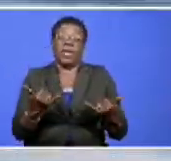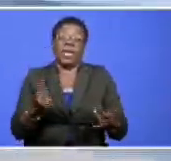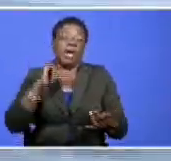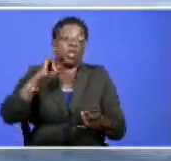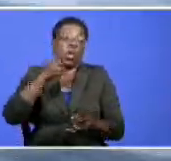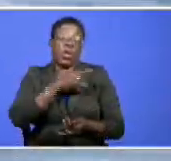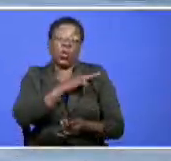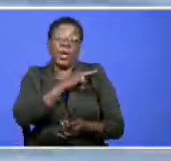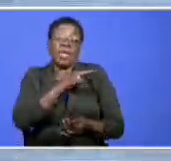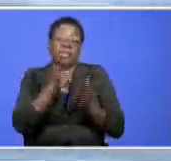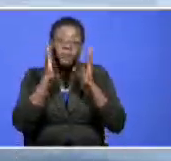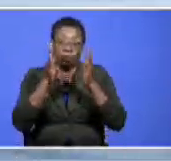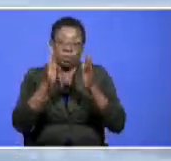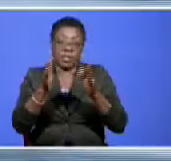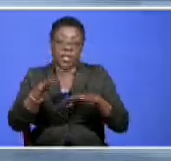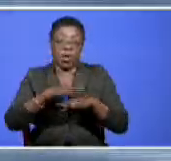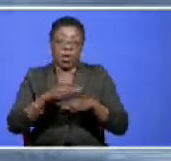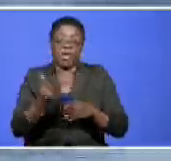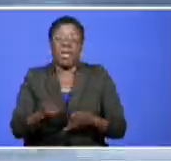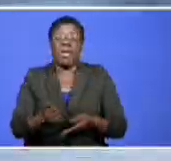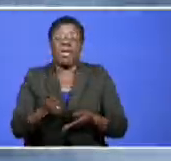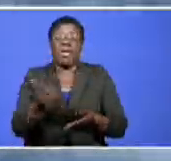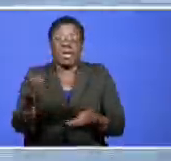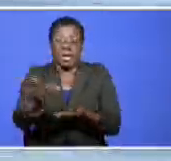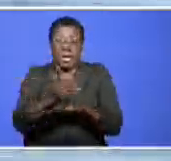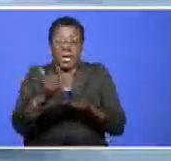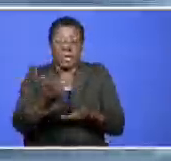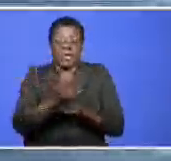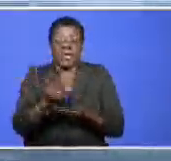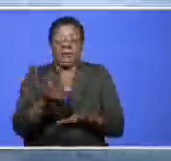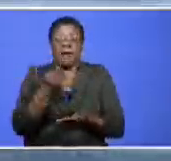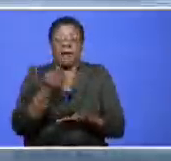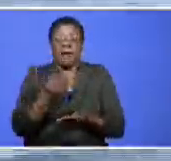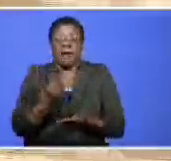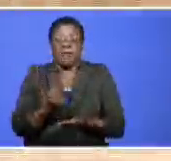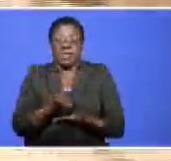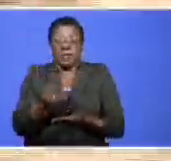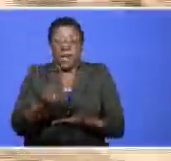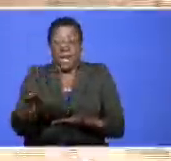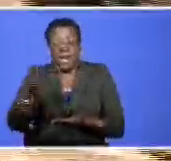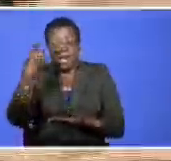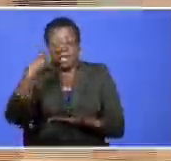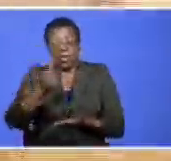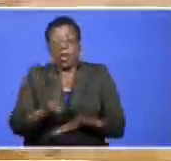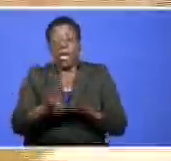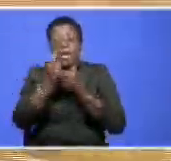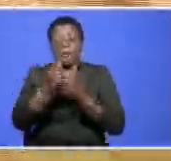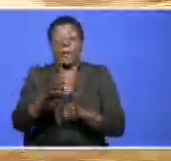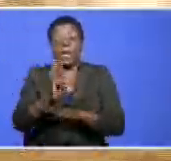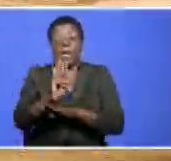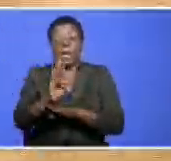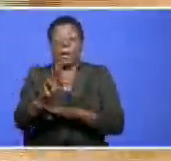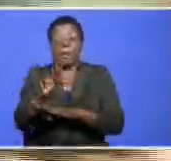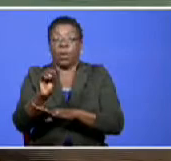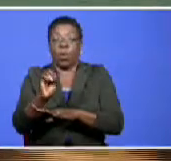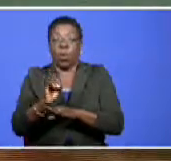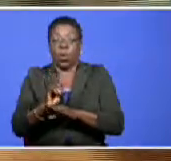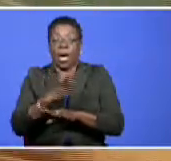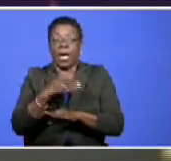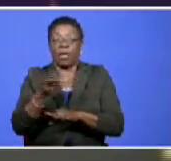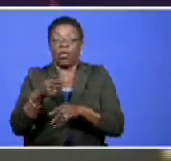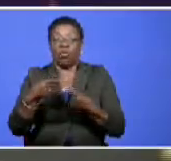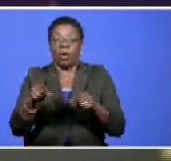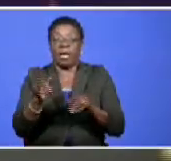native Grand Bahama and neighboring Abaco. Now, even though she wasn't there for Dorian, JONQUEL is quite familiar with hurricanes.